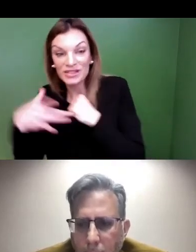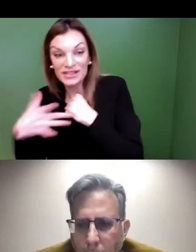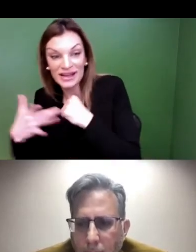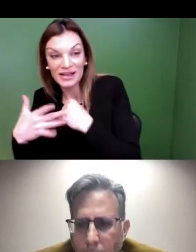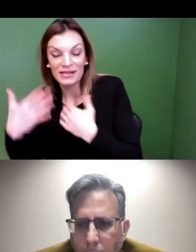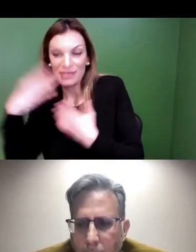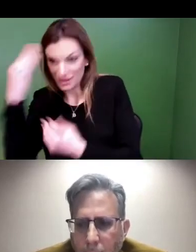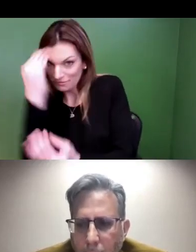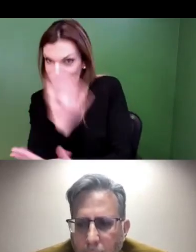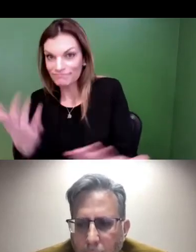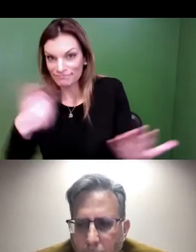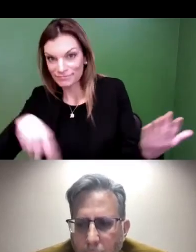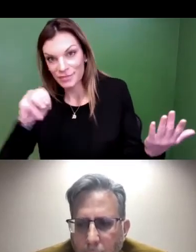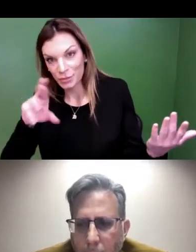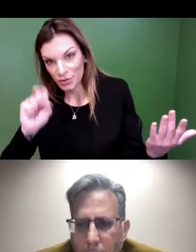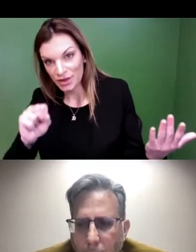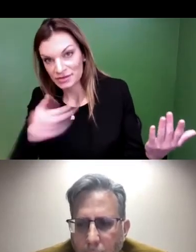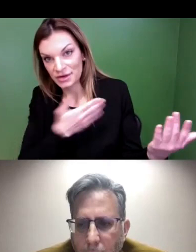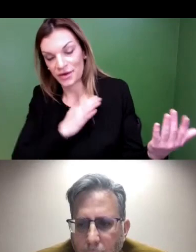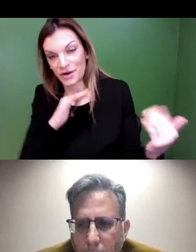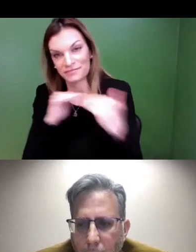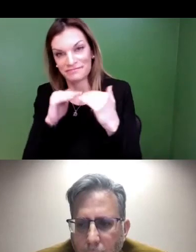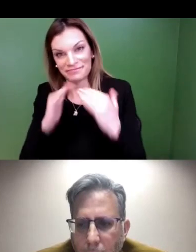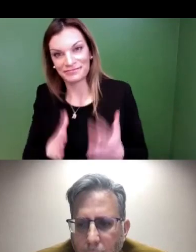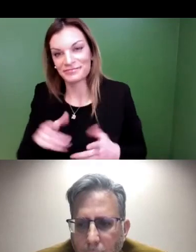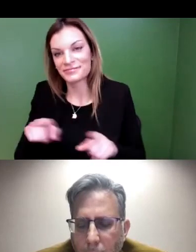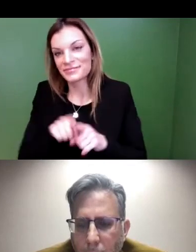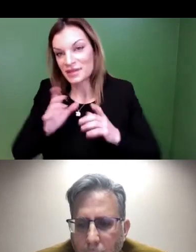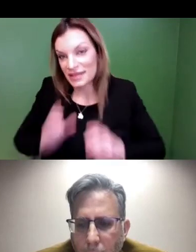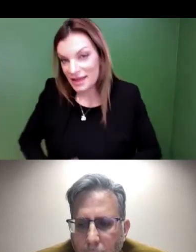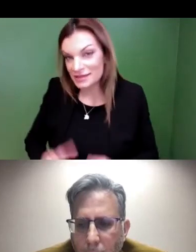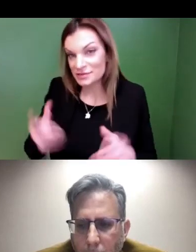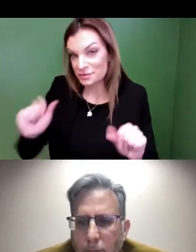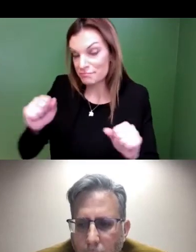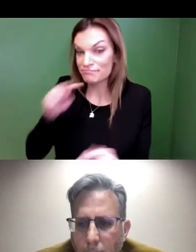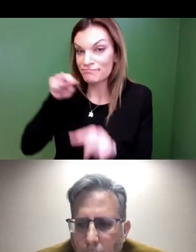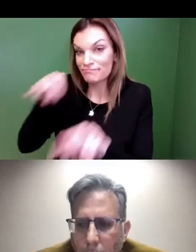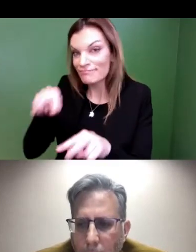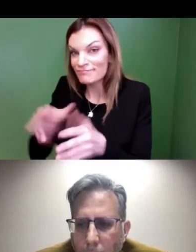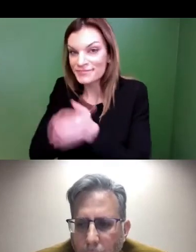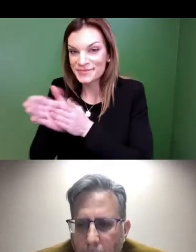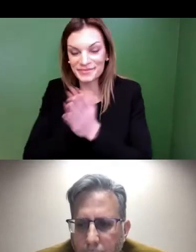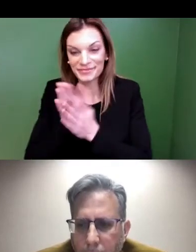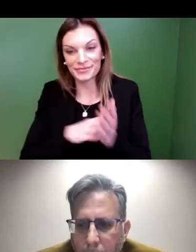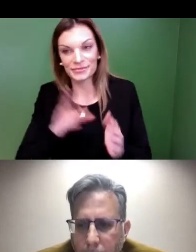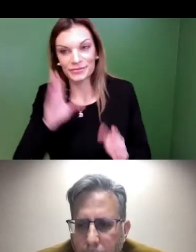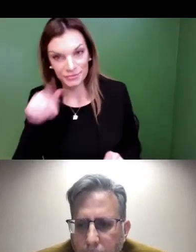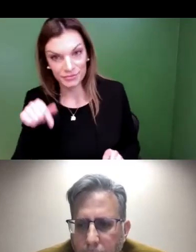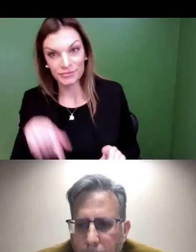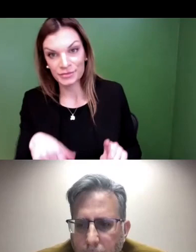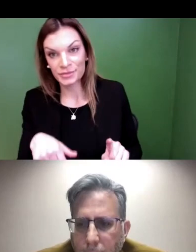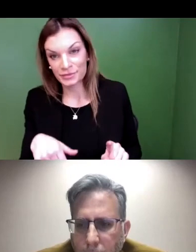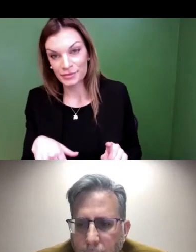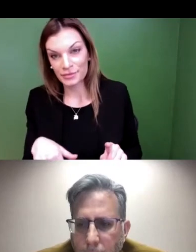with MRS and my colleagues and some clients potentially or customers. We know that this has Thank you. been